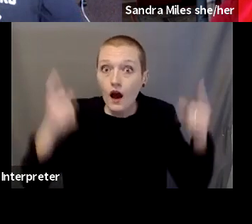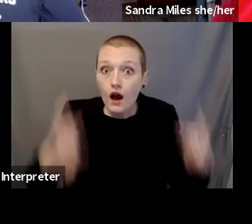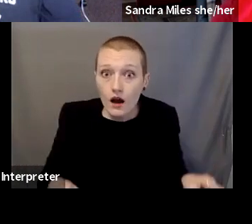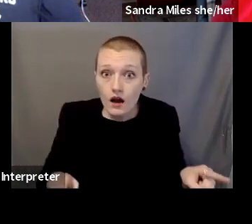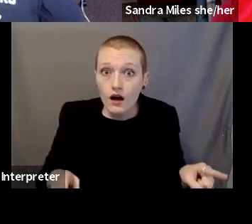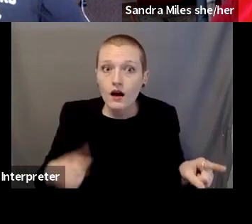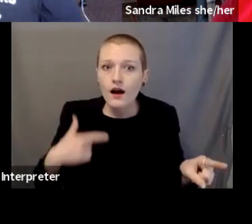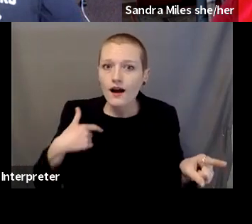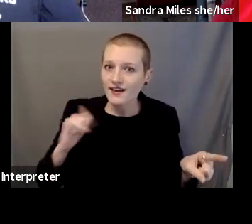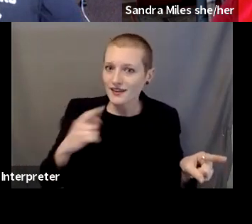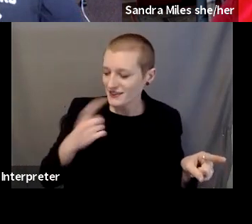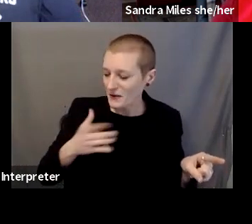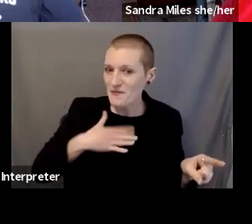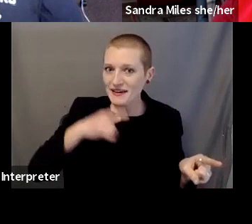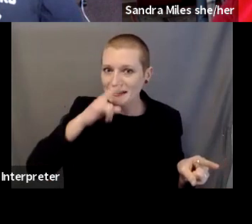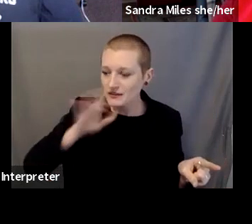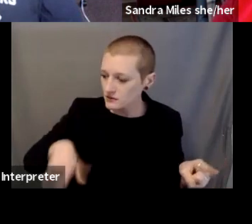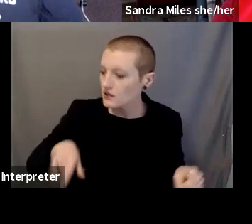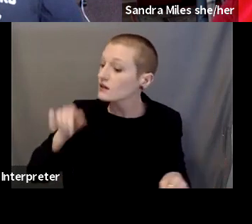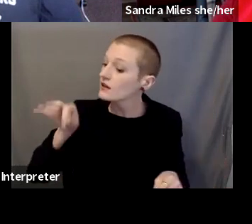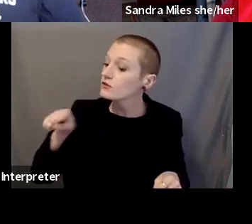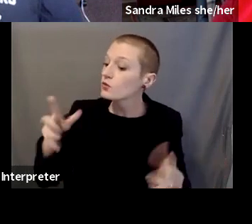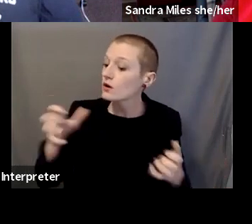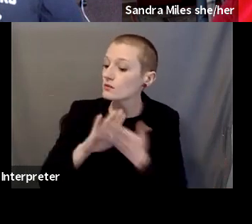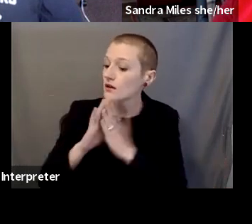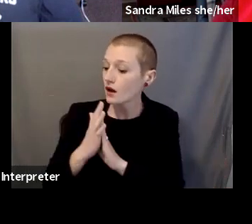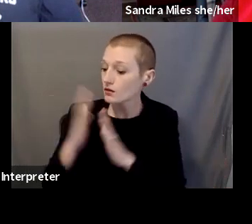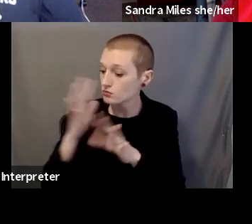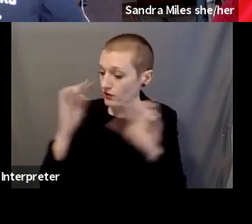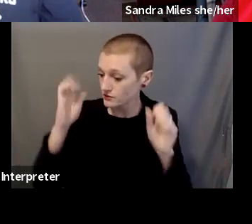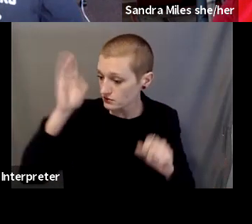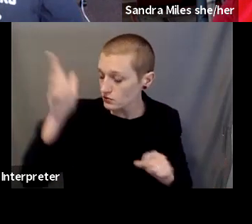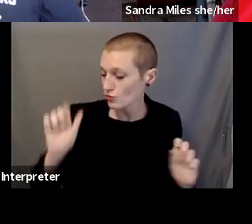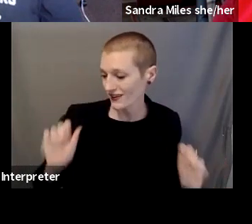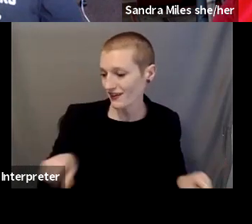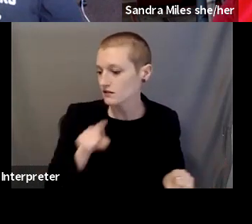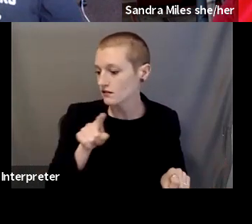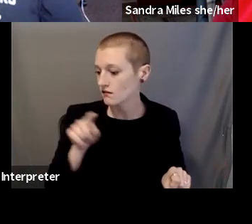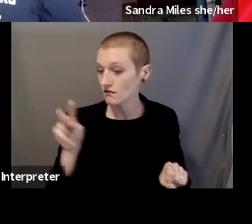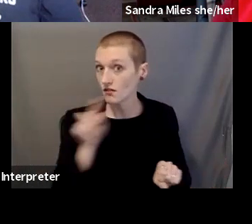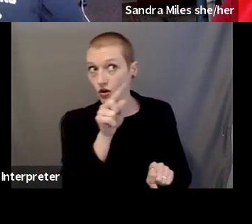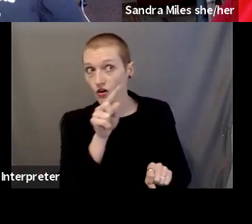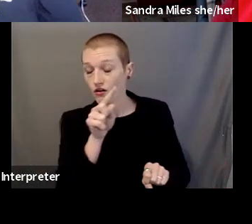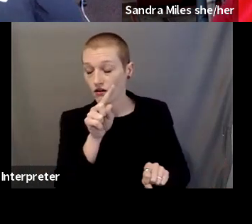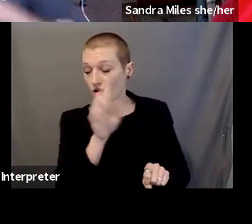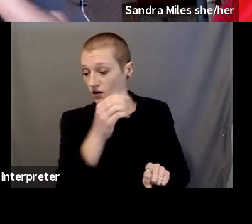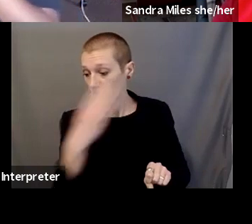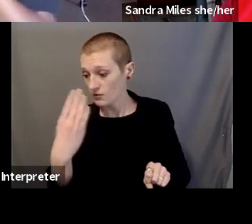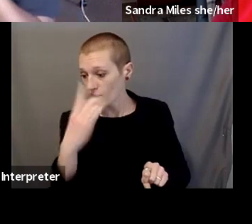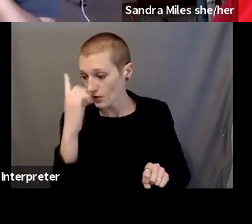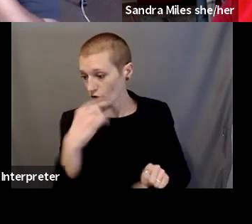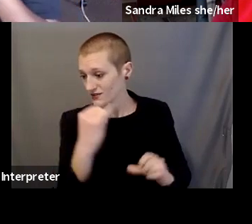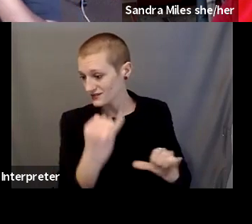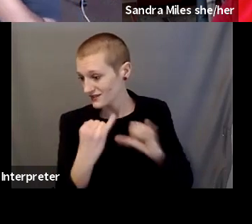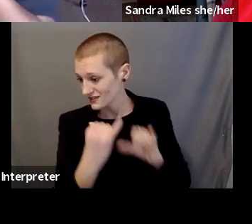president, because there's somebody that looks like me and somebody that looks like you who can be president. Look, this man did it. You can do it. And before